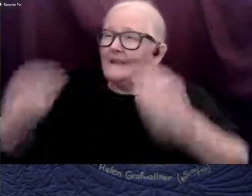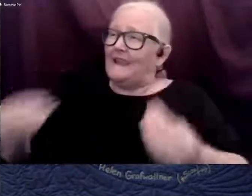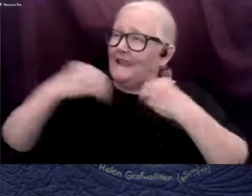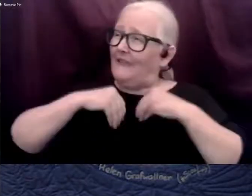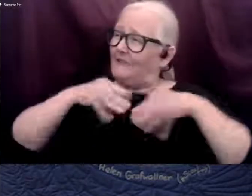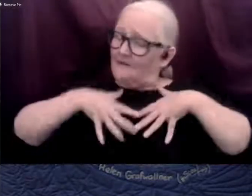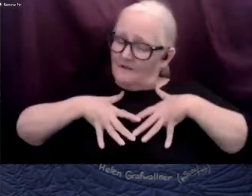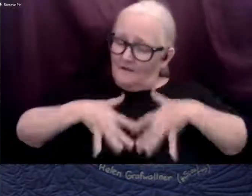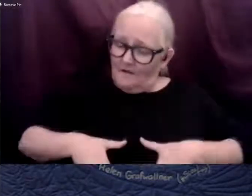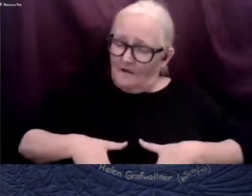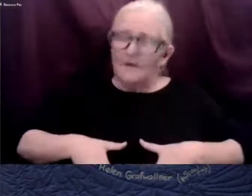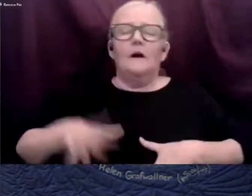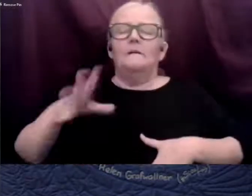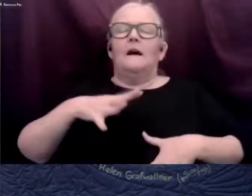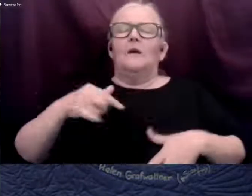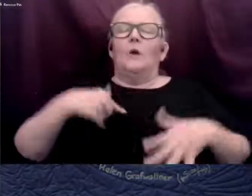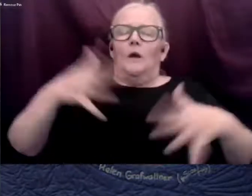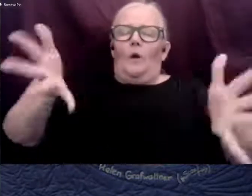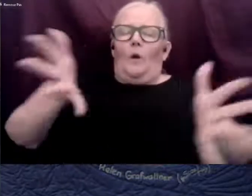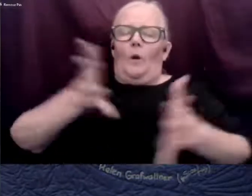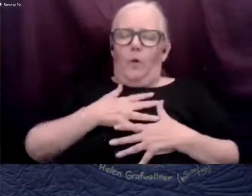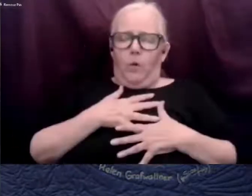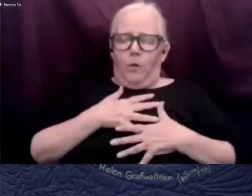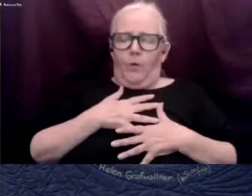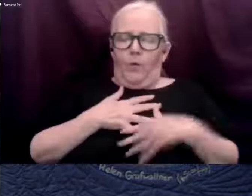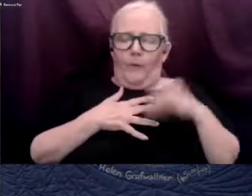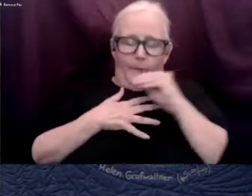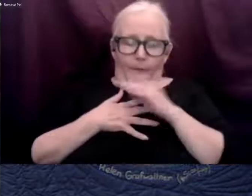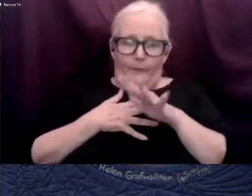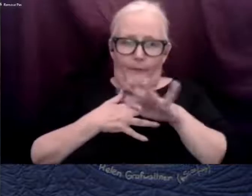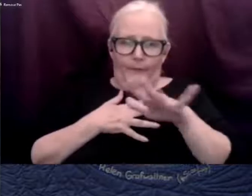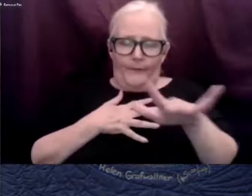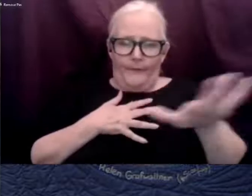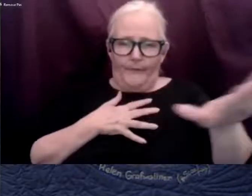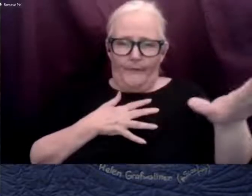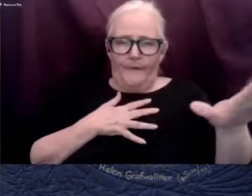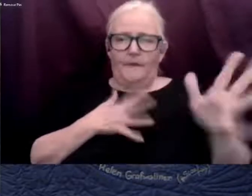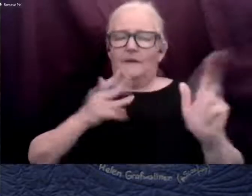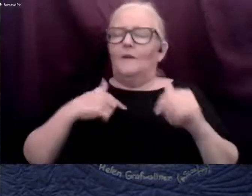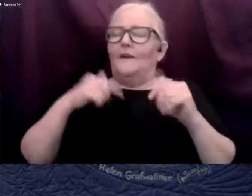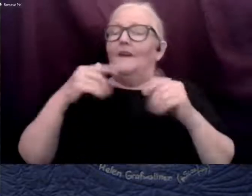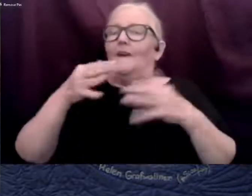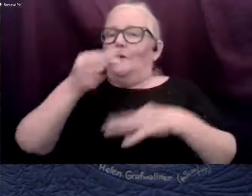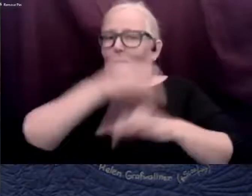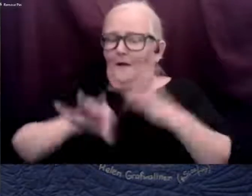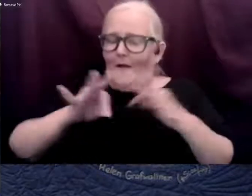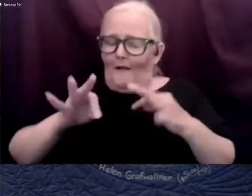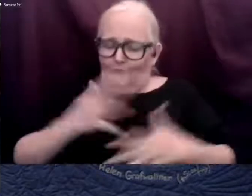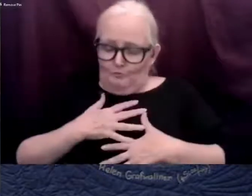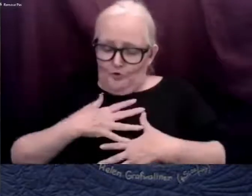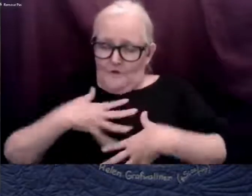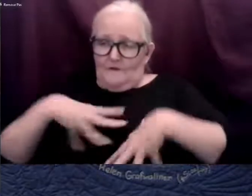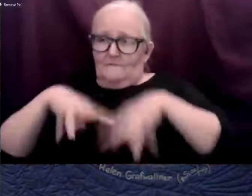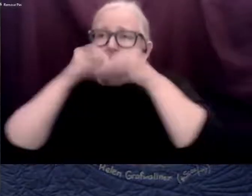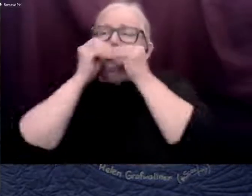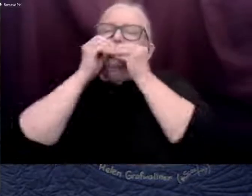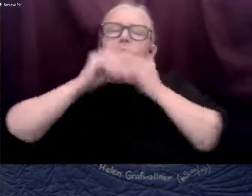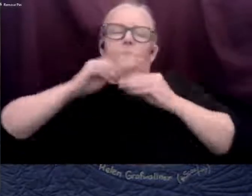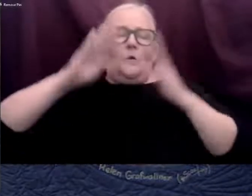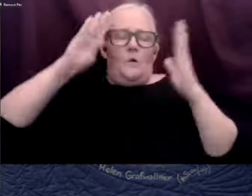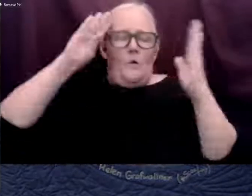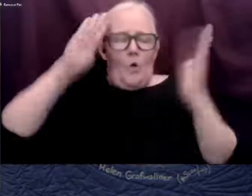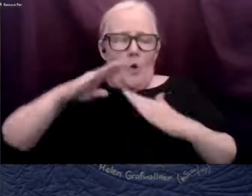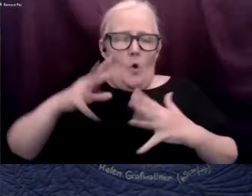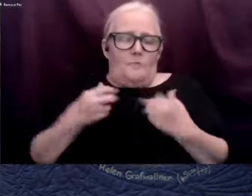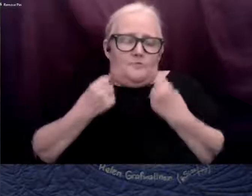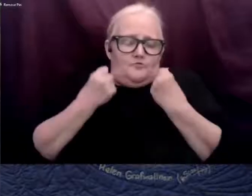can breathe. So we can breathe in the hope and strength of the communities of faith, love, and